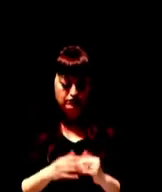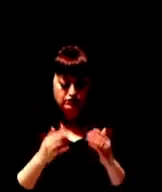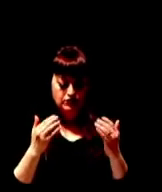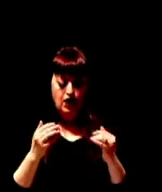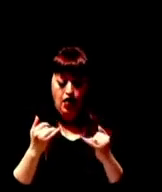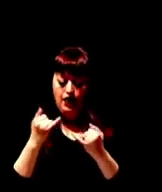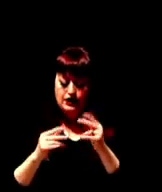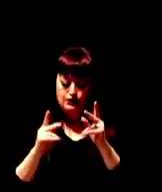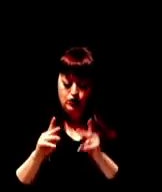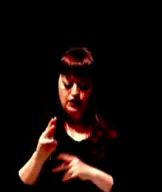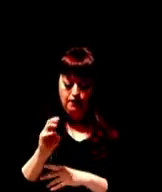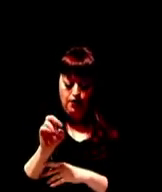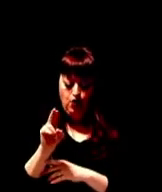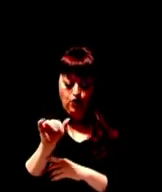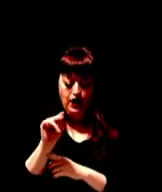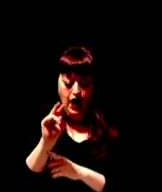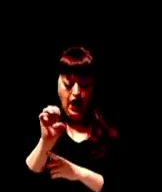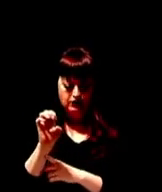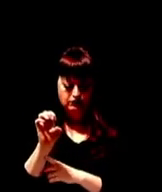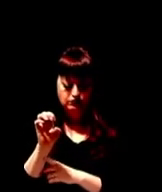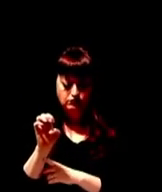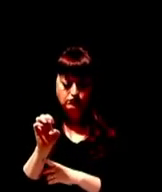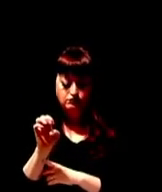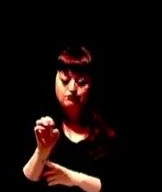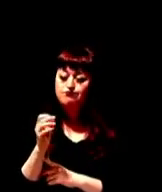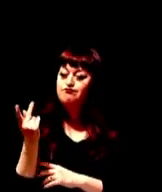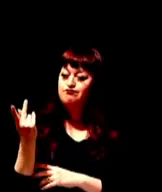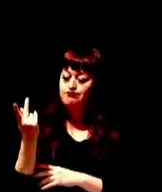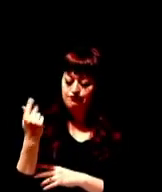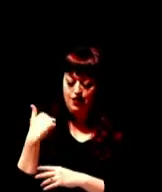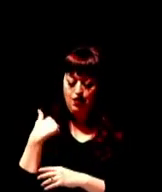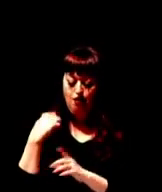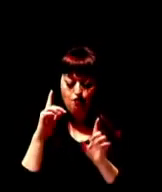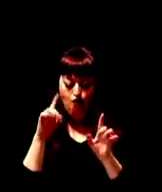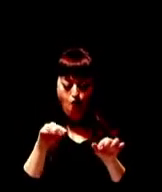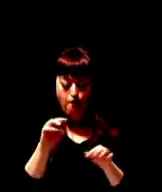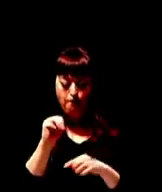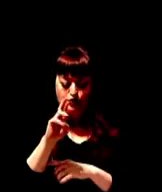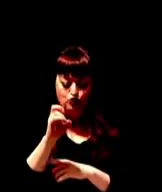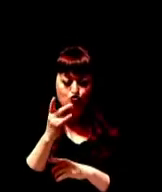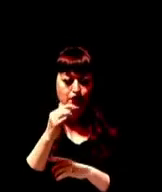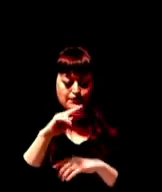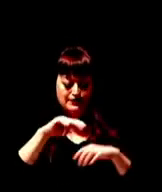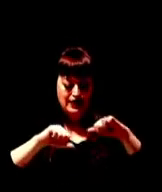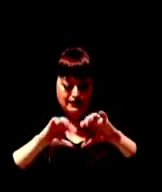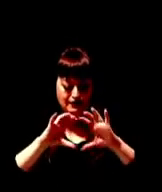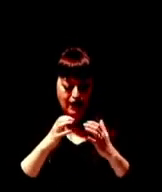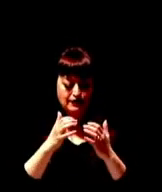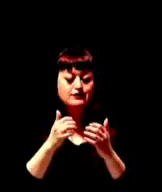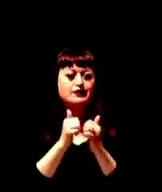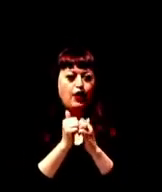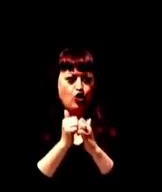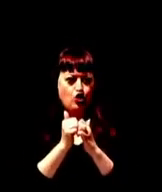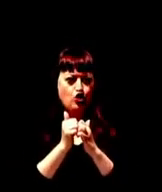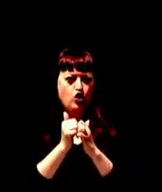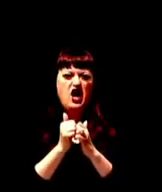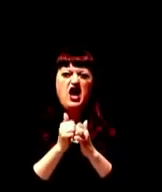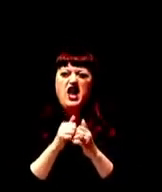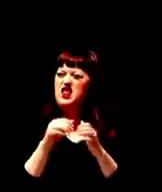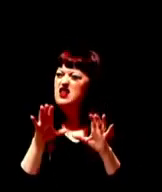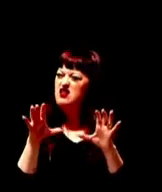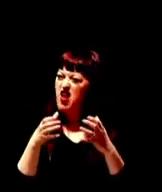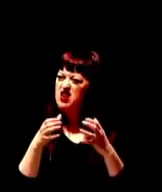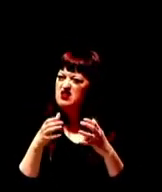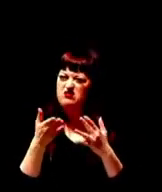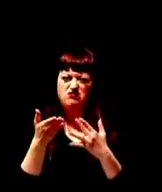Marianne. Marianne and I had Mr. Jacobson's science class together, and lunch was in the middle of this period. When it was time